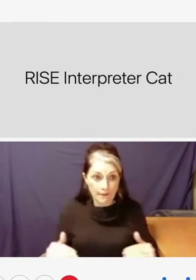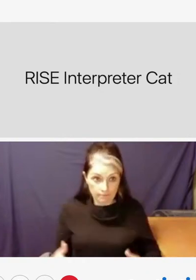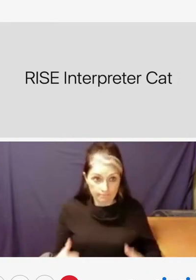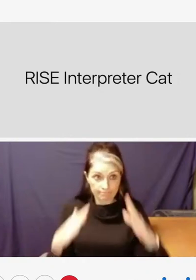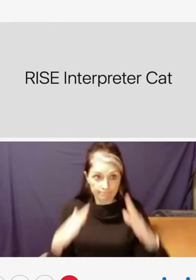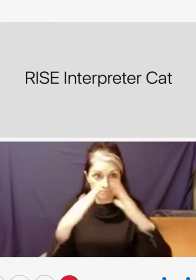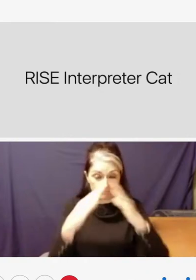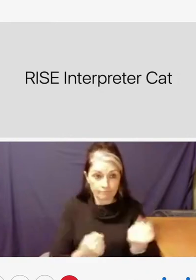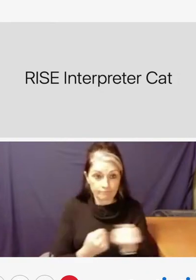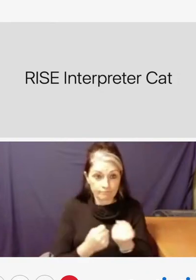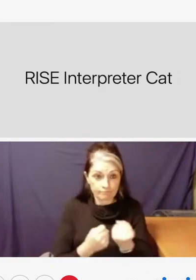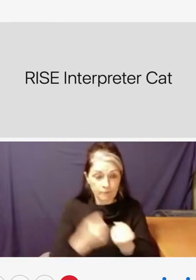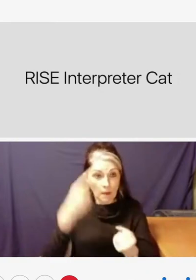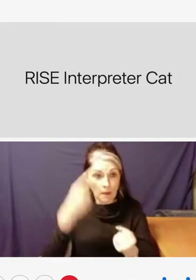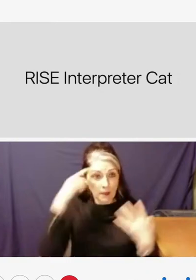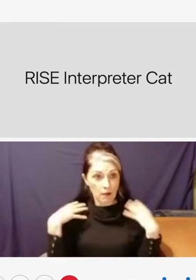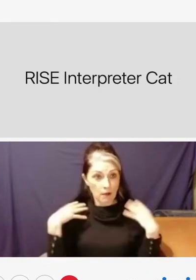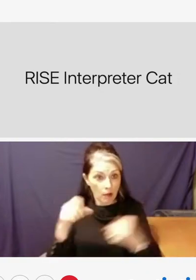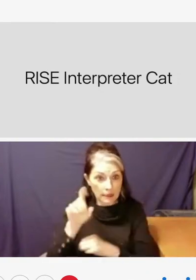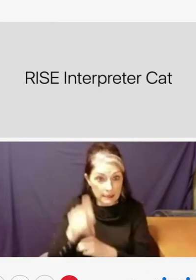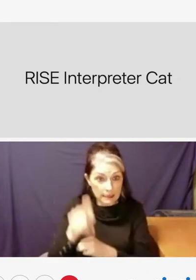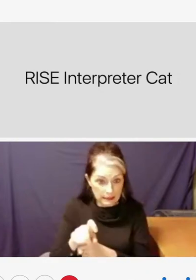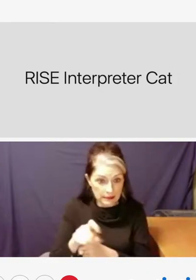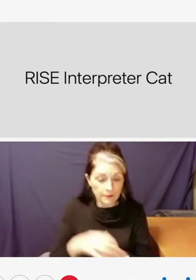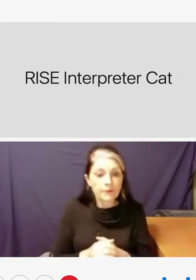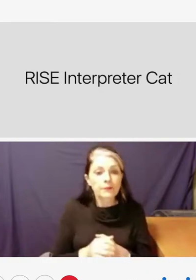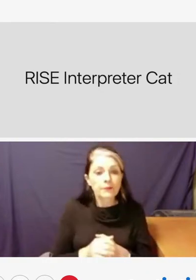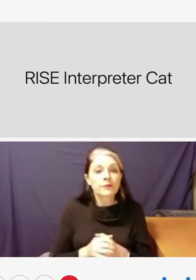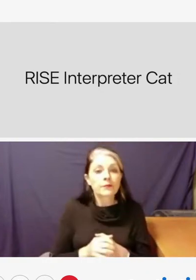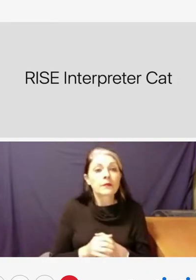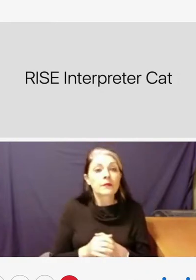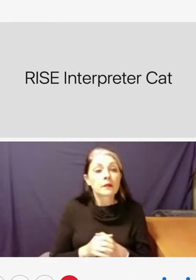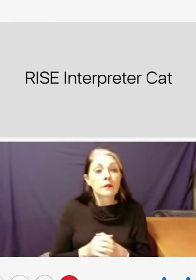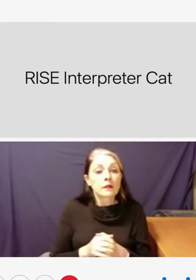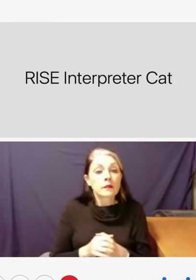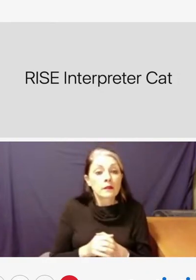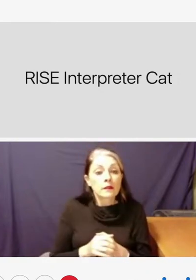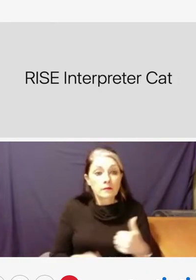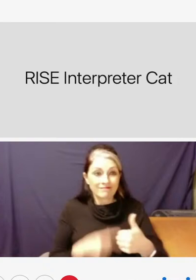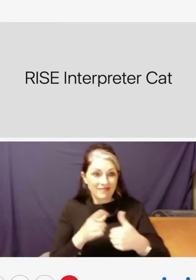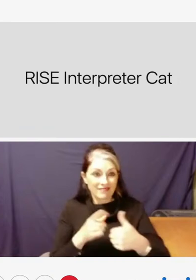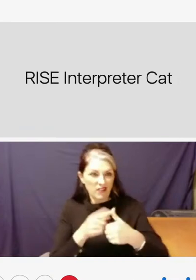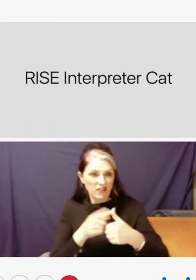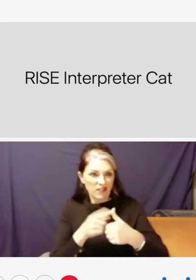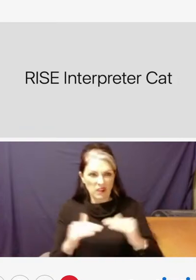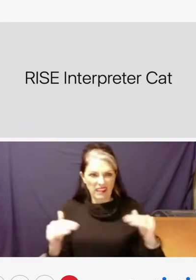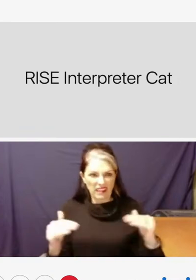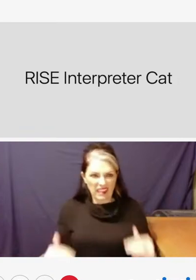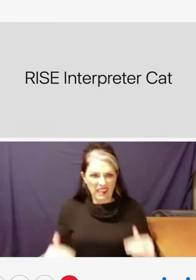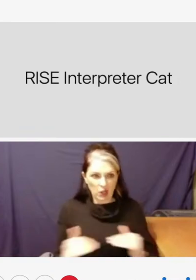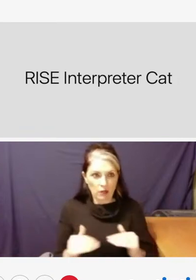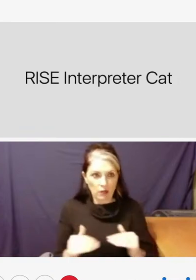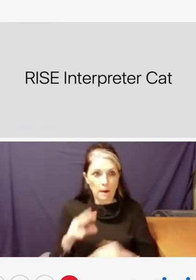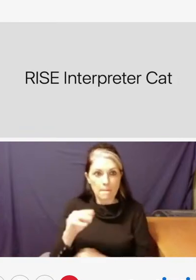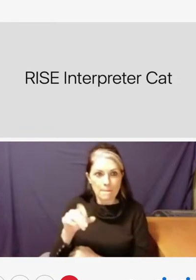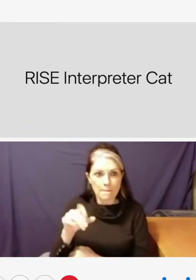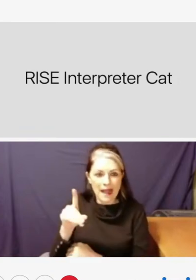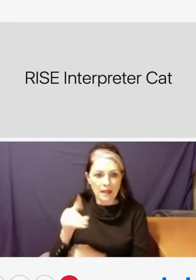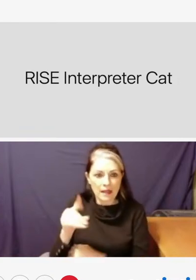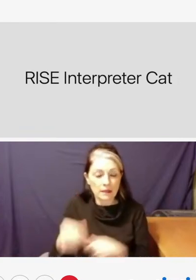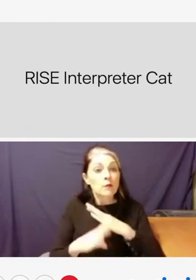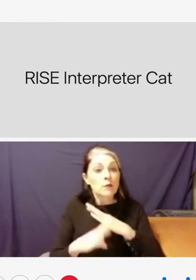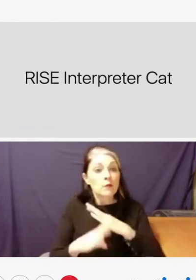needs so for those students that are experiencing mild symptoms of mental health we have these preventative resources and